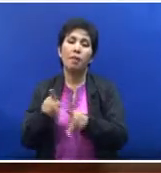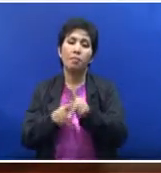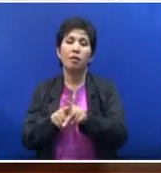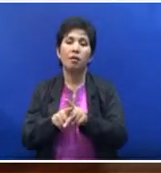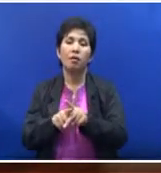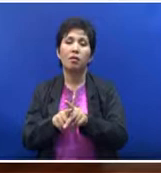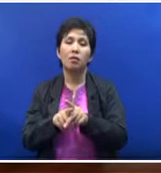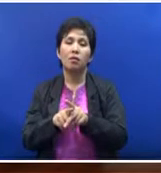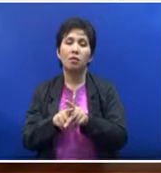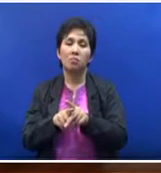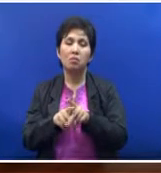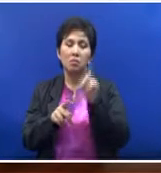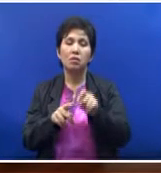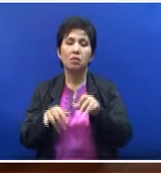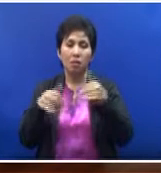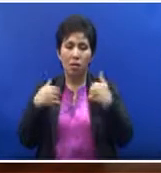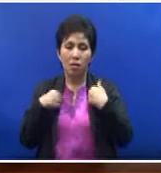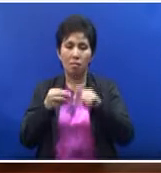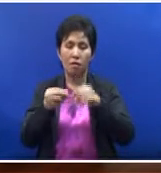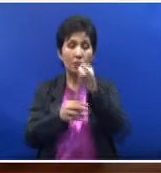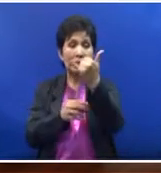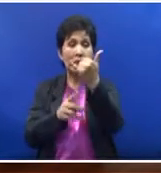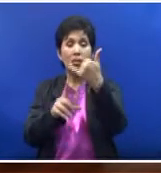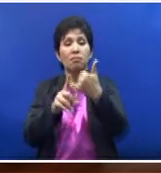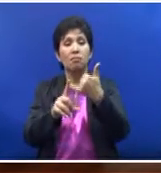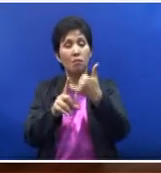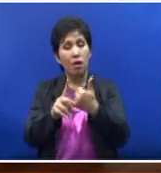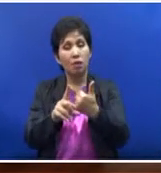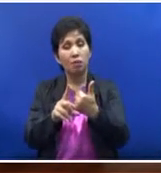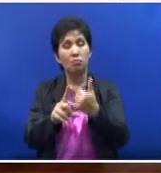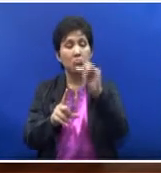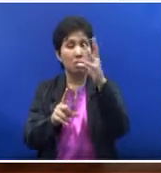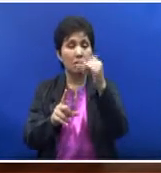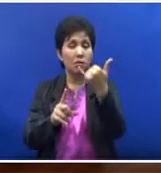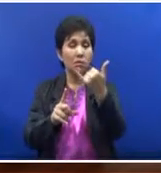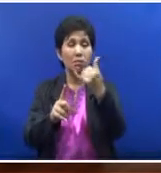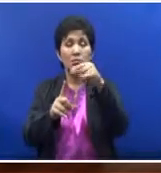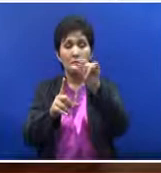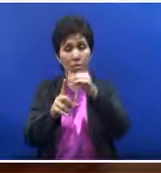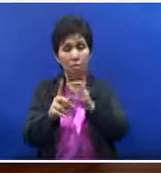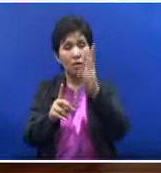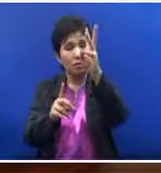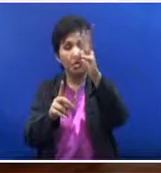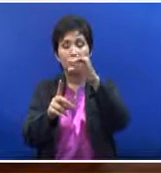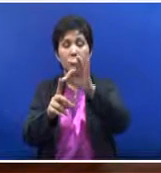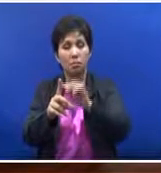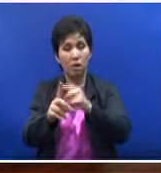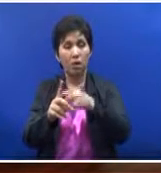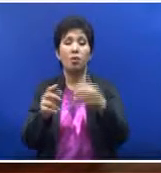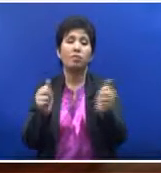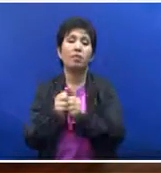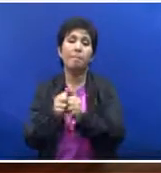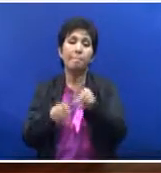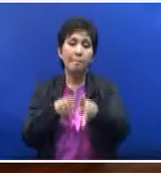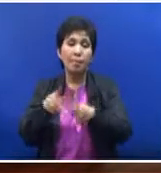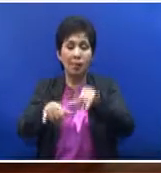if you have to spend about 6 months with the people, with the Aborigines people. Okay,